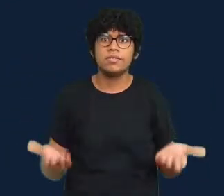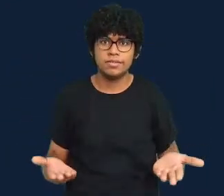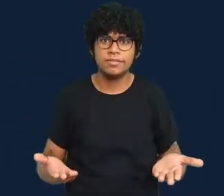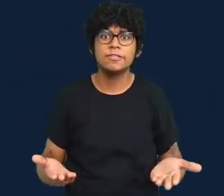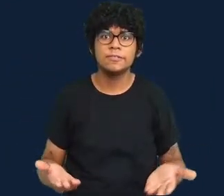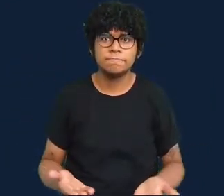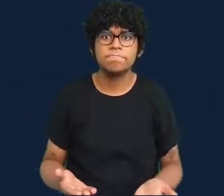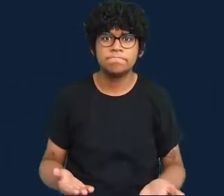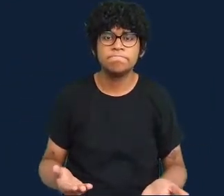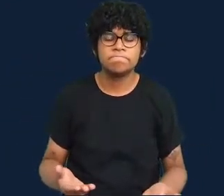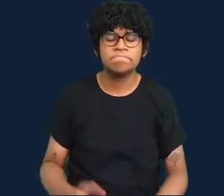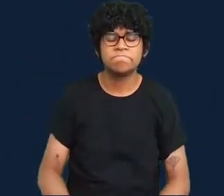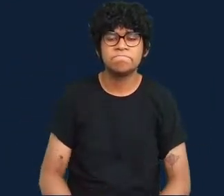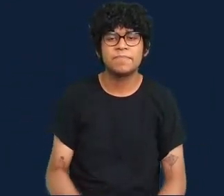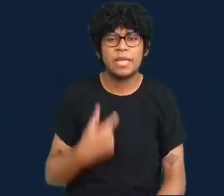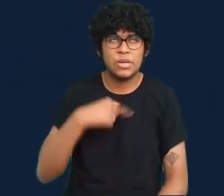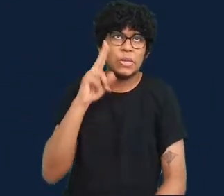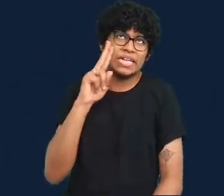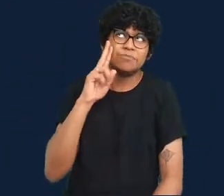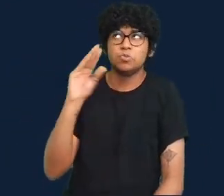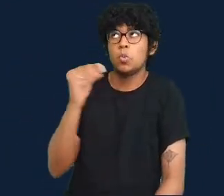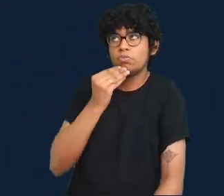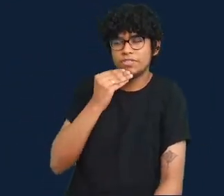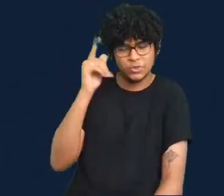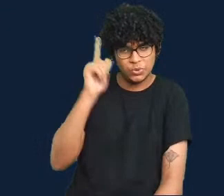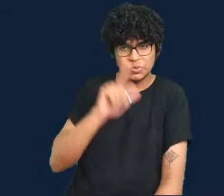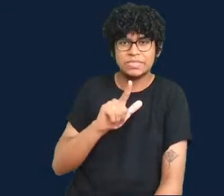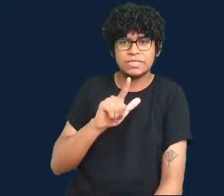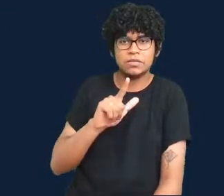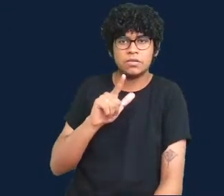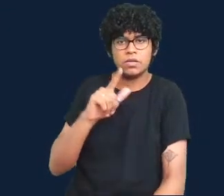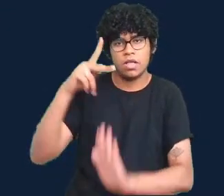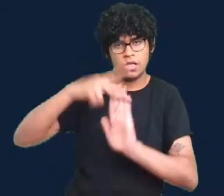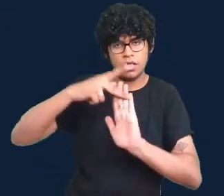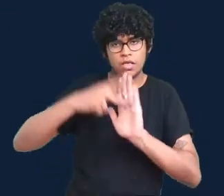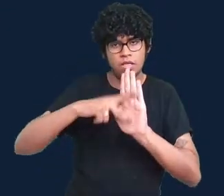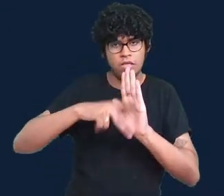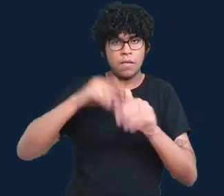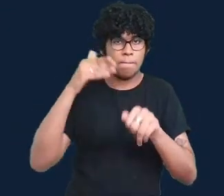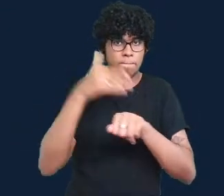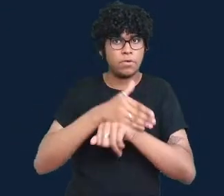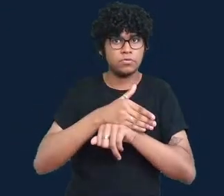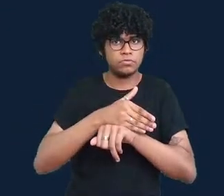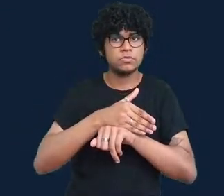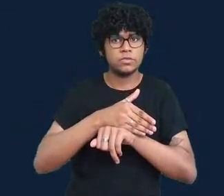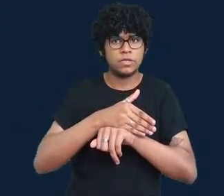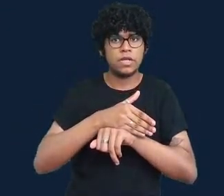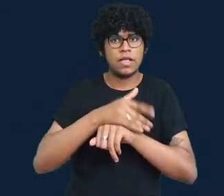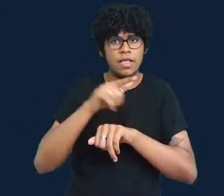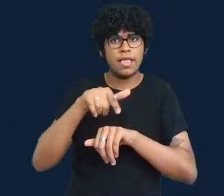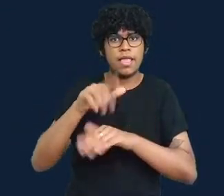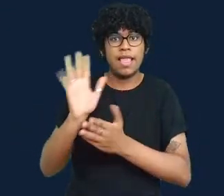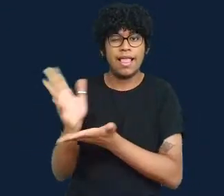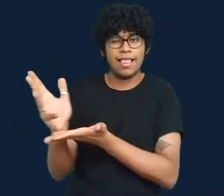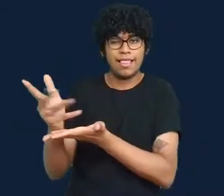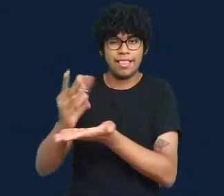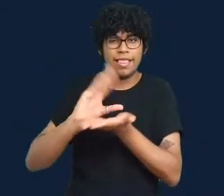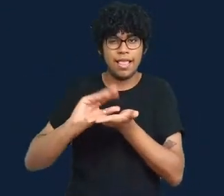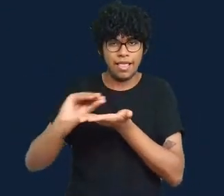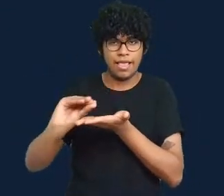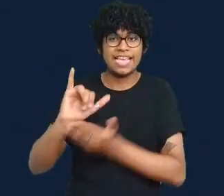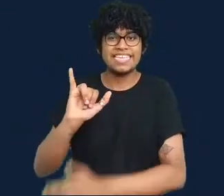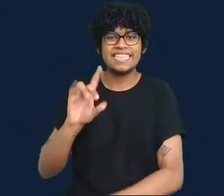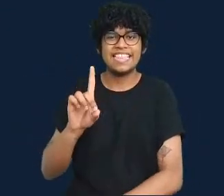to participate in a long-term project for energy database for the IDB. And what I